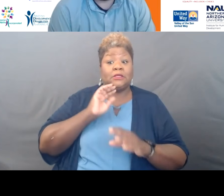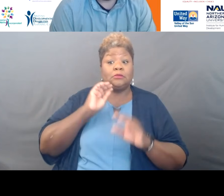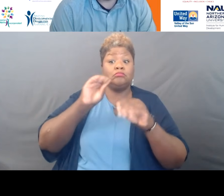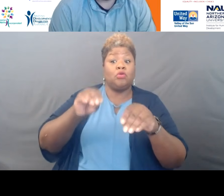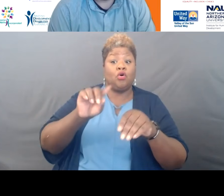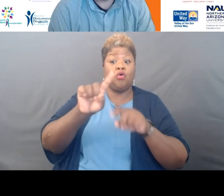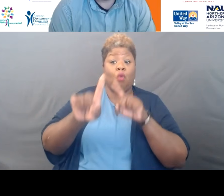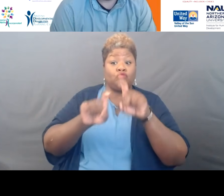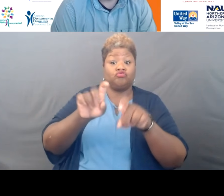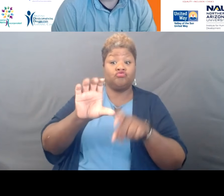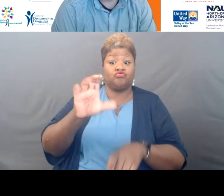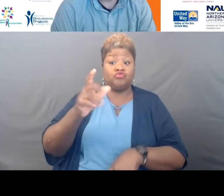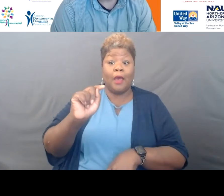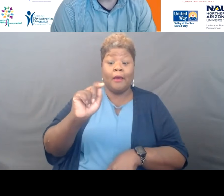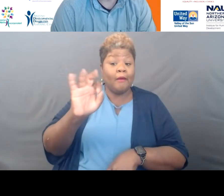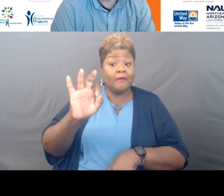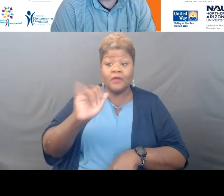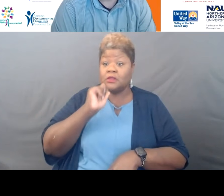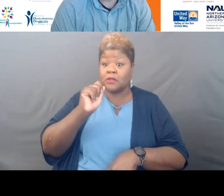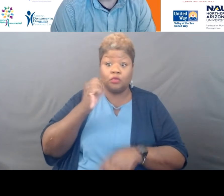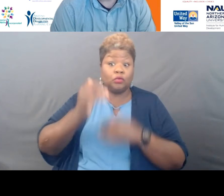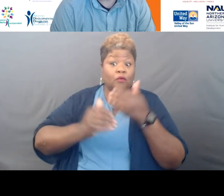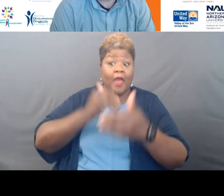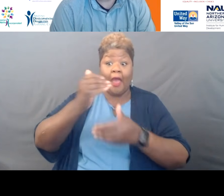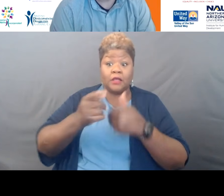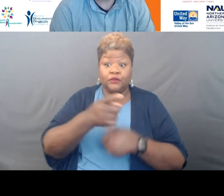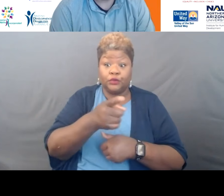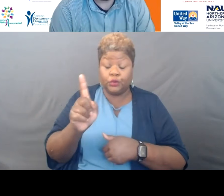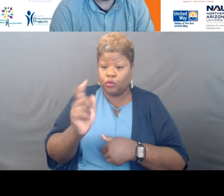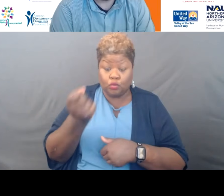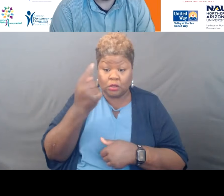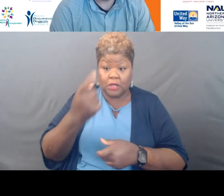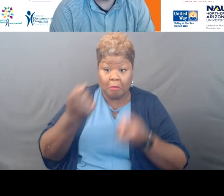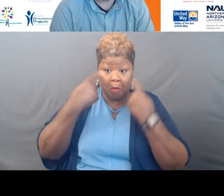if it's going too fast for you or understanding.